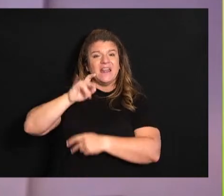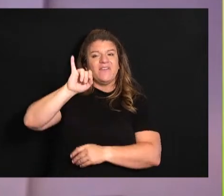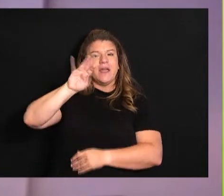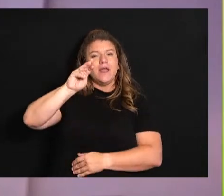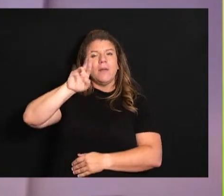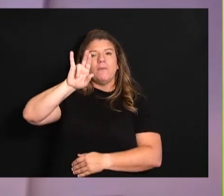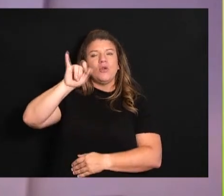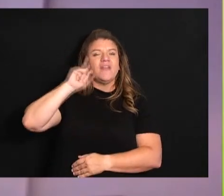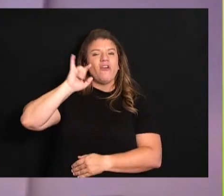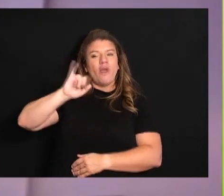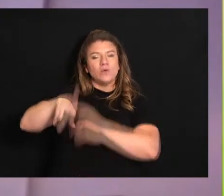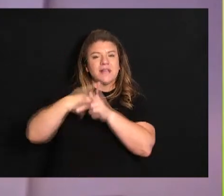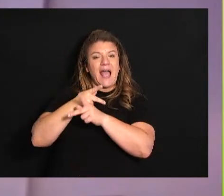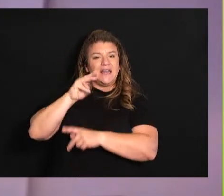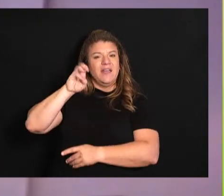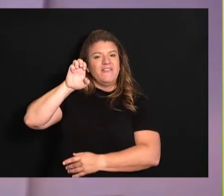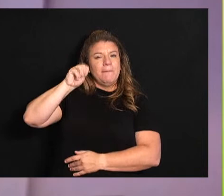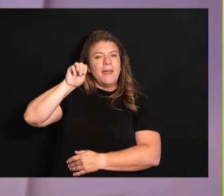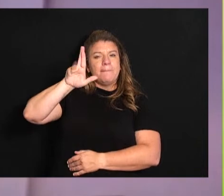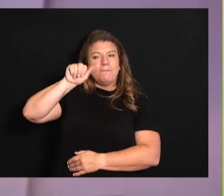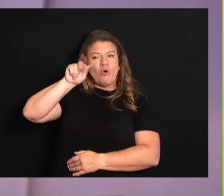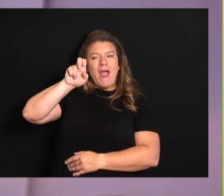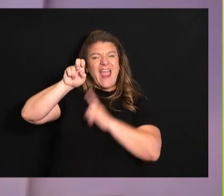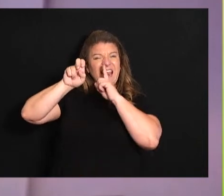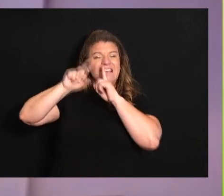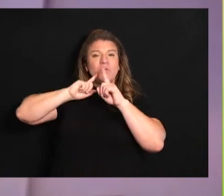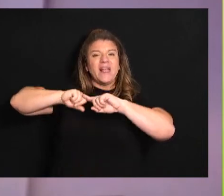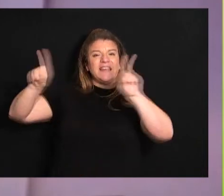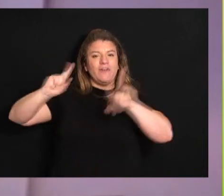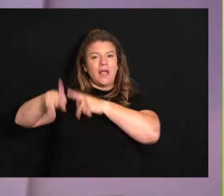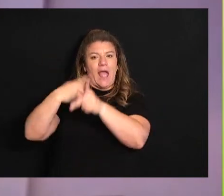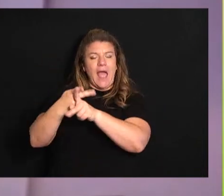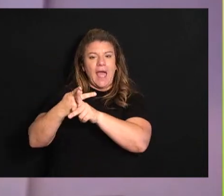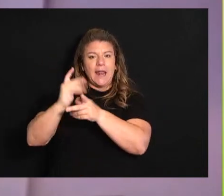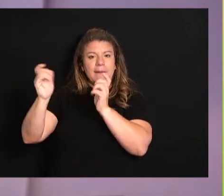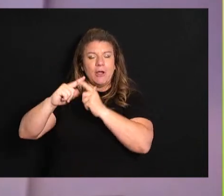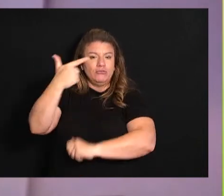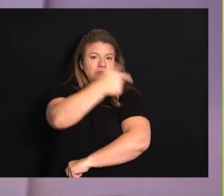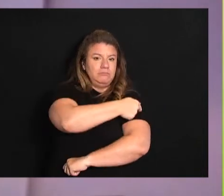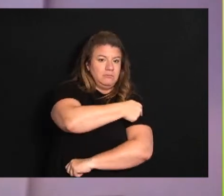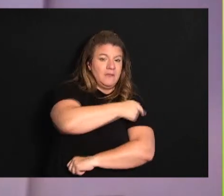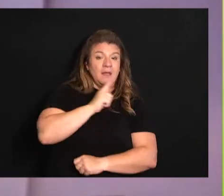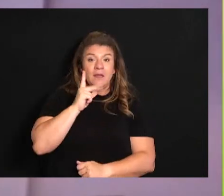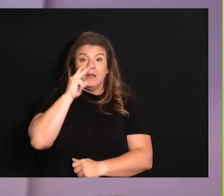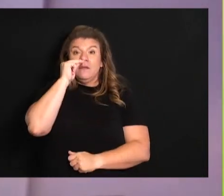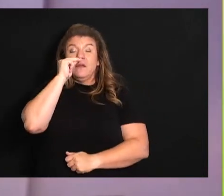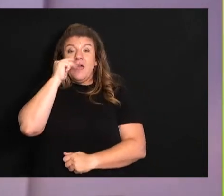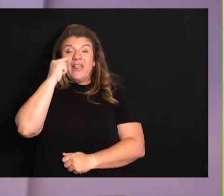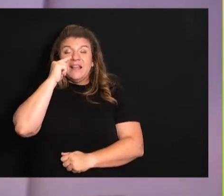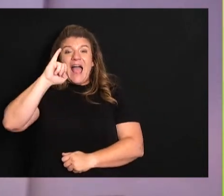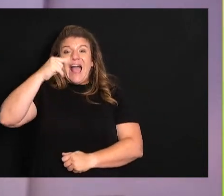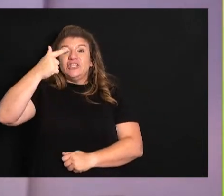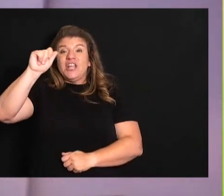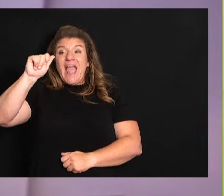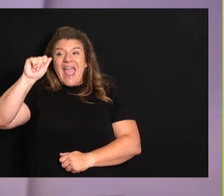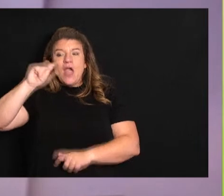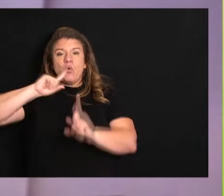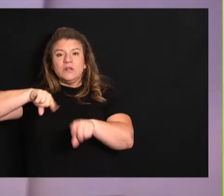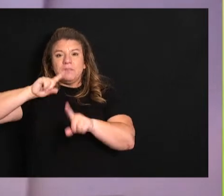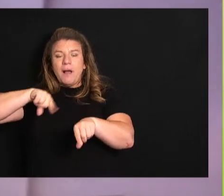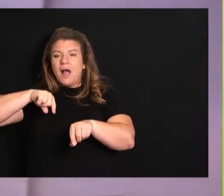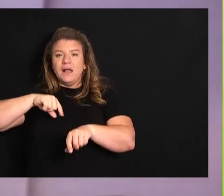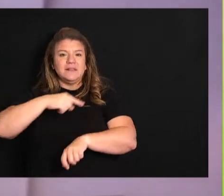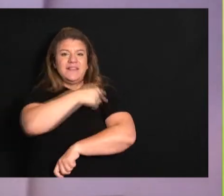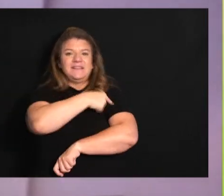is a different kind of immunity than we get when we get a shot. So it's an IgA response versus, say, when we get a shot, an